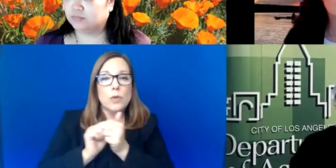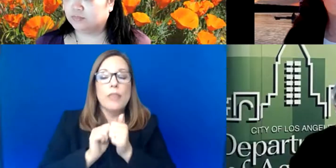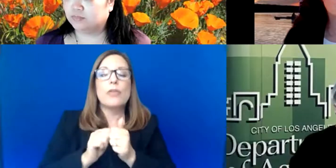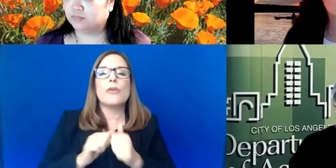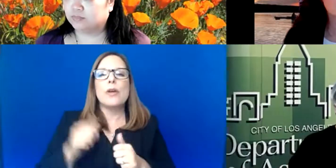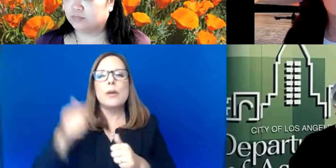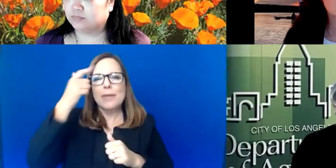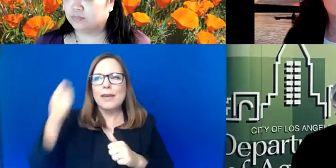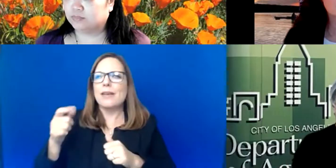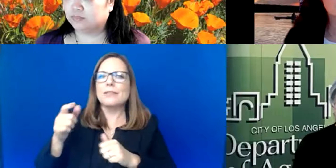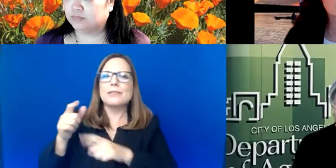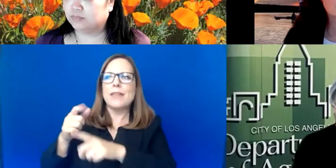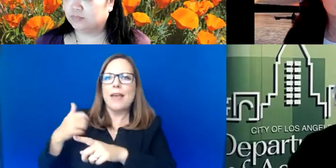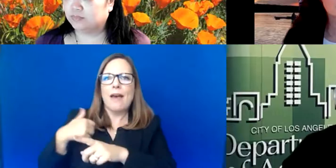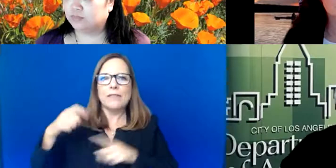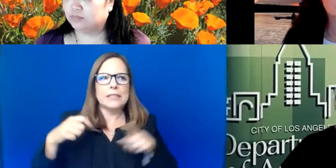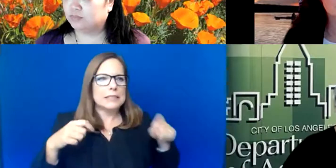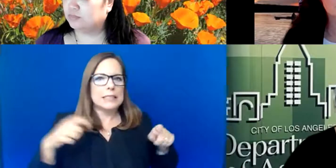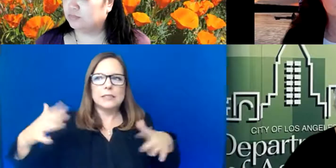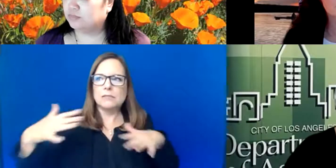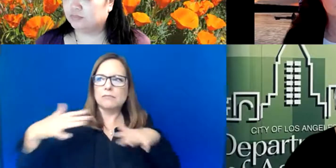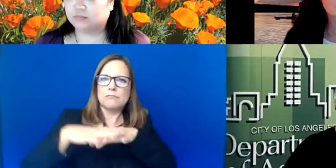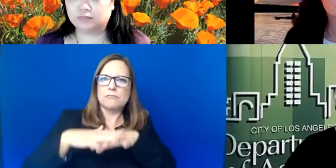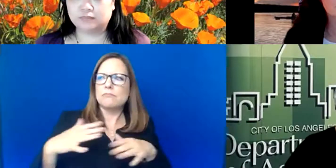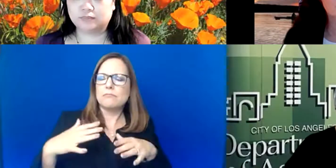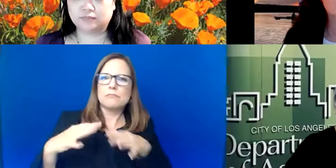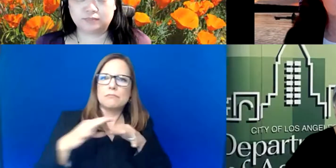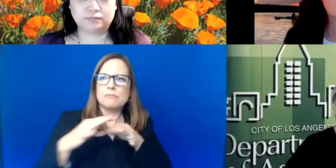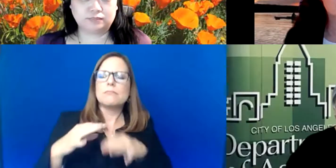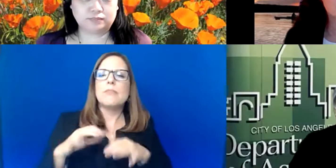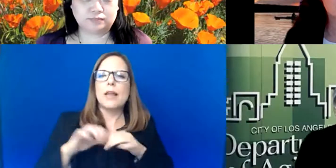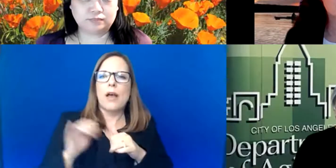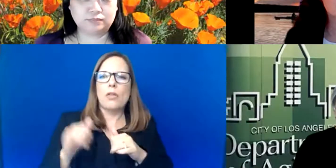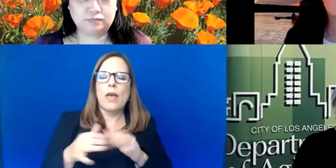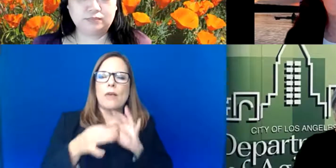cross-sectionality opportunities to bear as it results in housing.